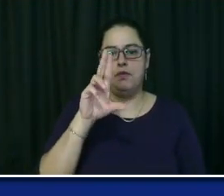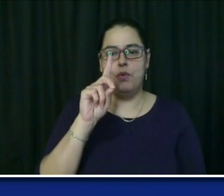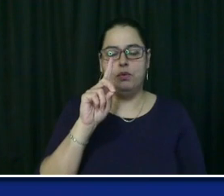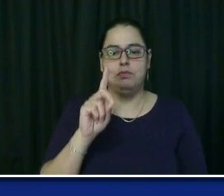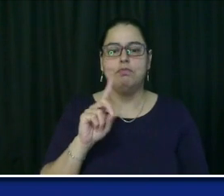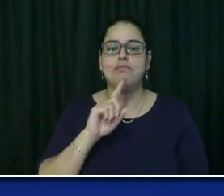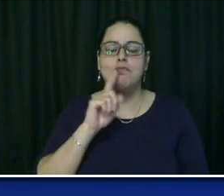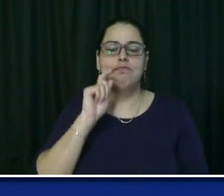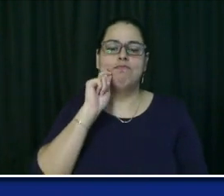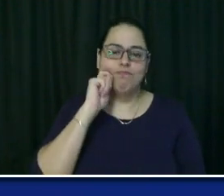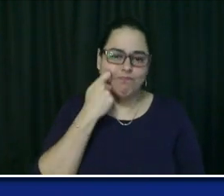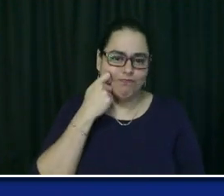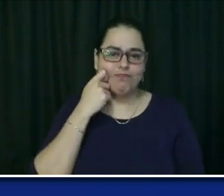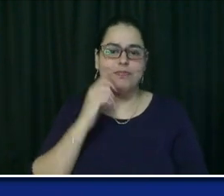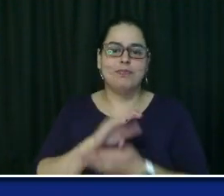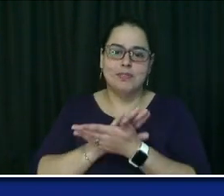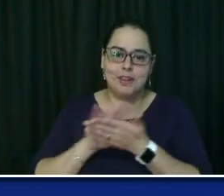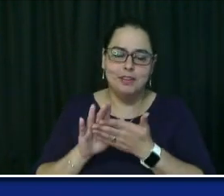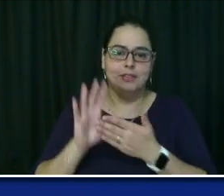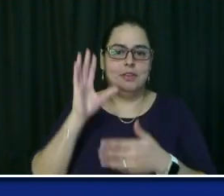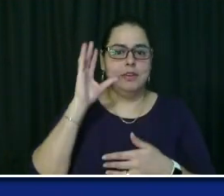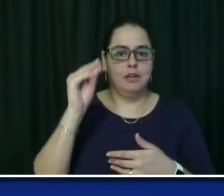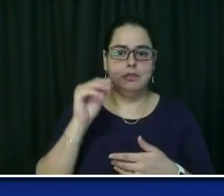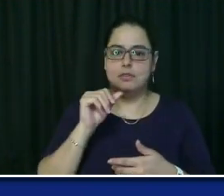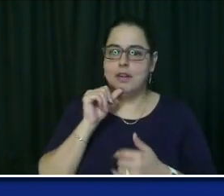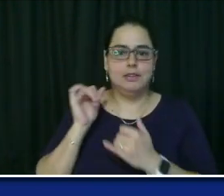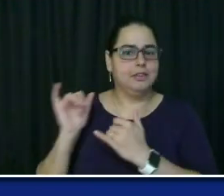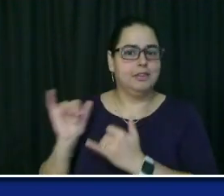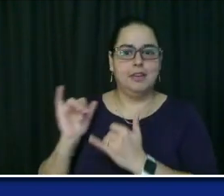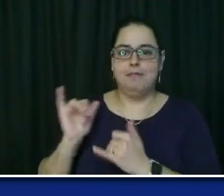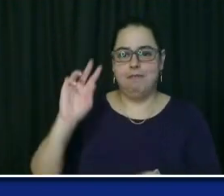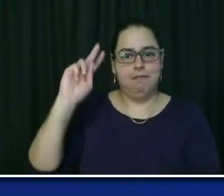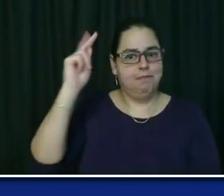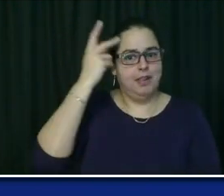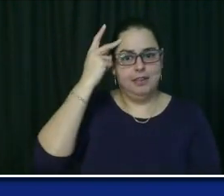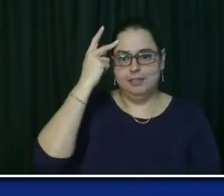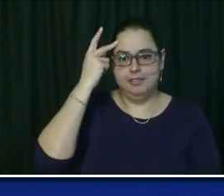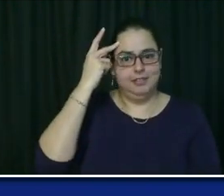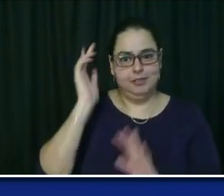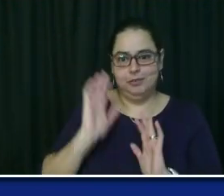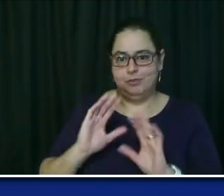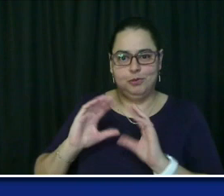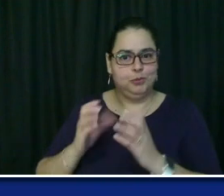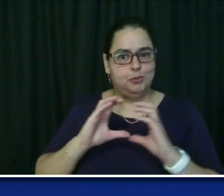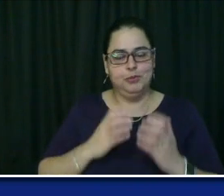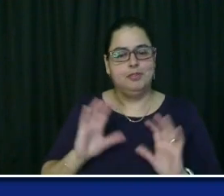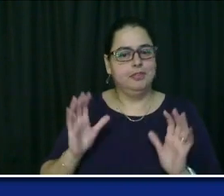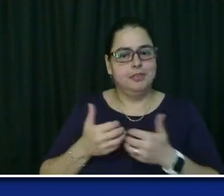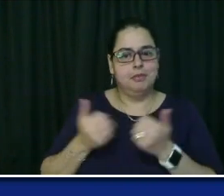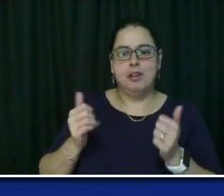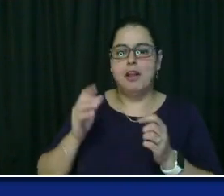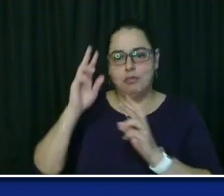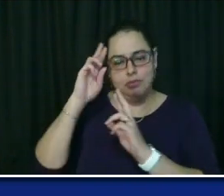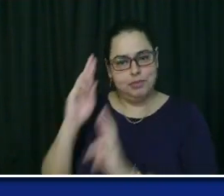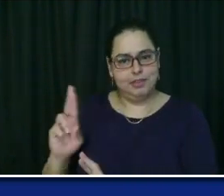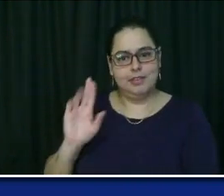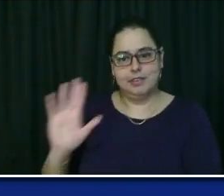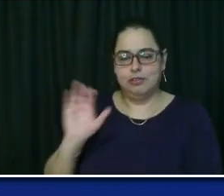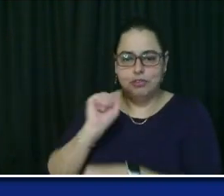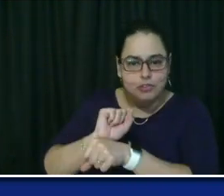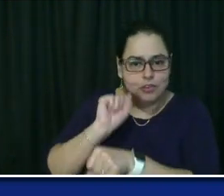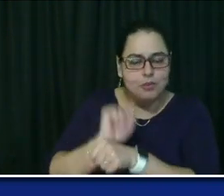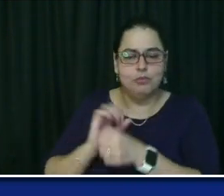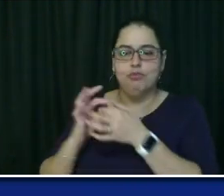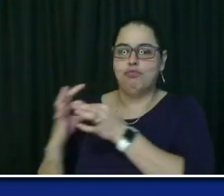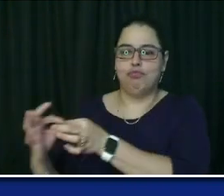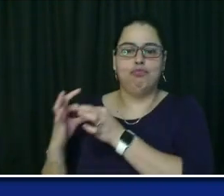political parties, but we're on a good, working, friendly relationship. I have great respect for the work he's done in Elmsford, and the people of Elmsford obviously agree